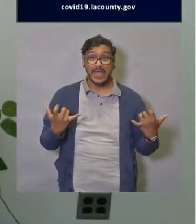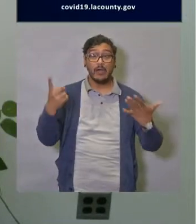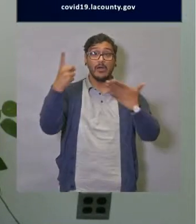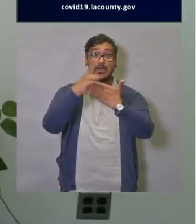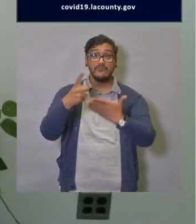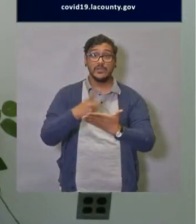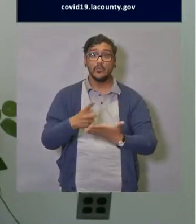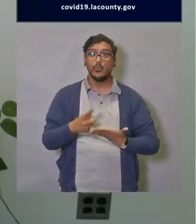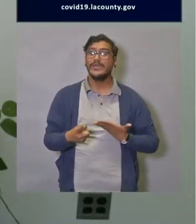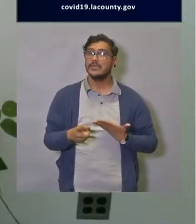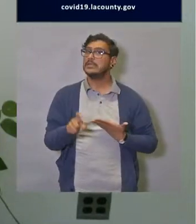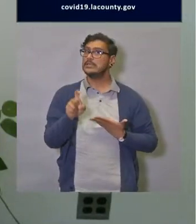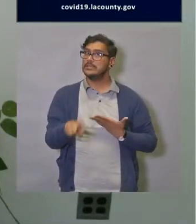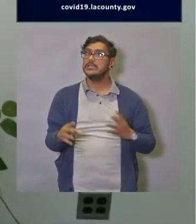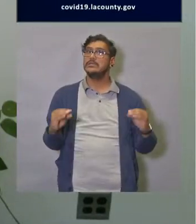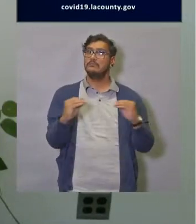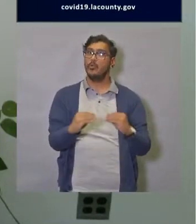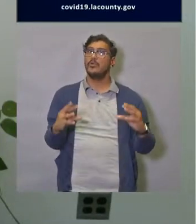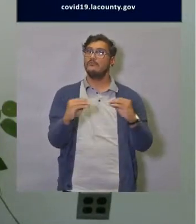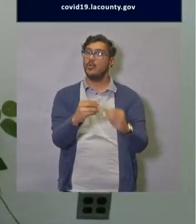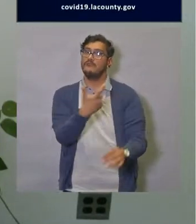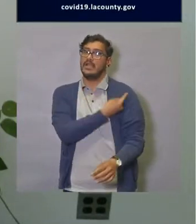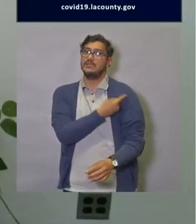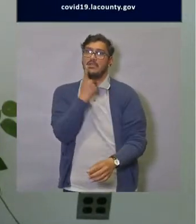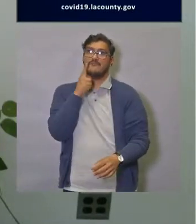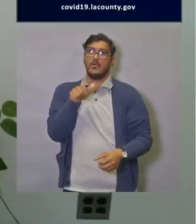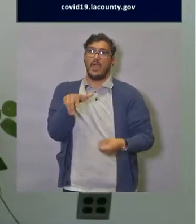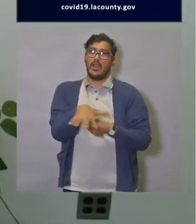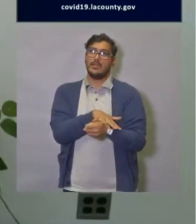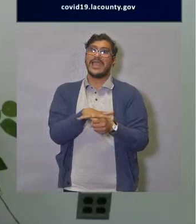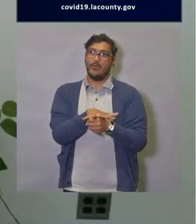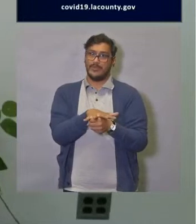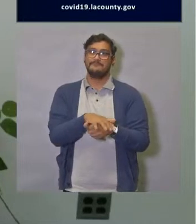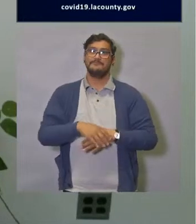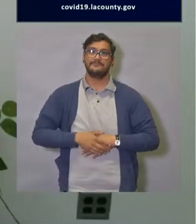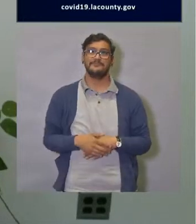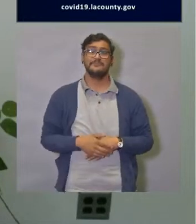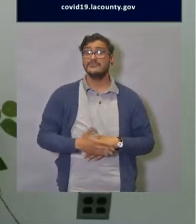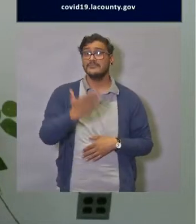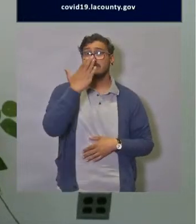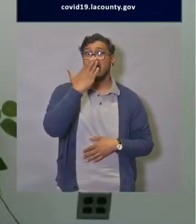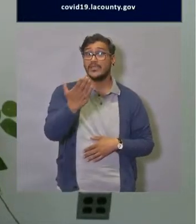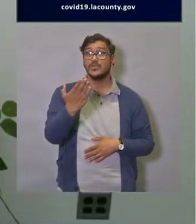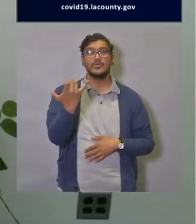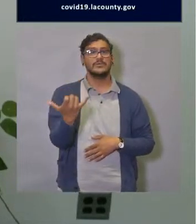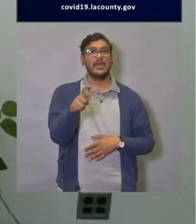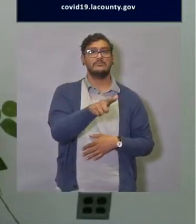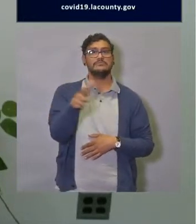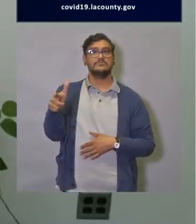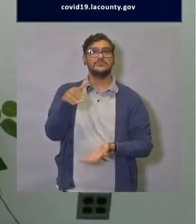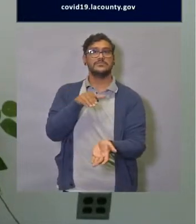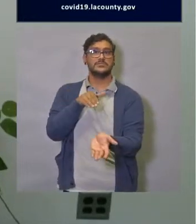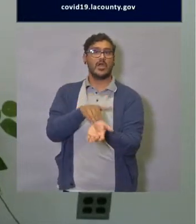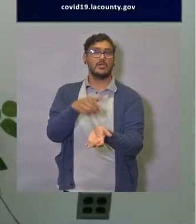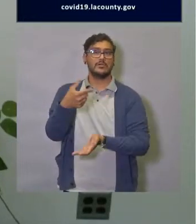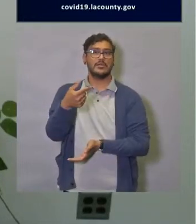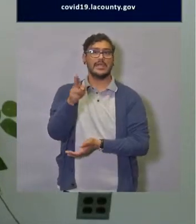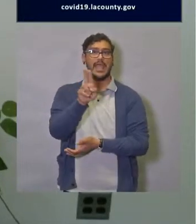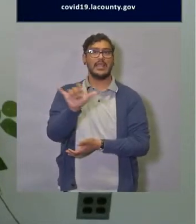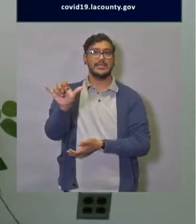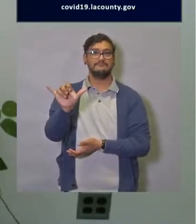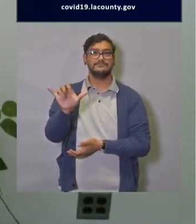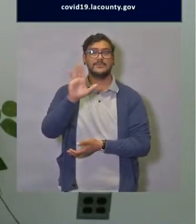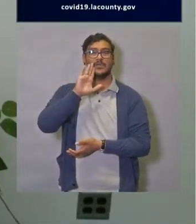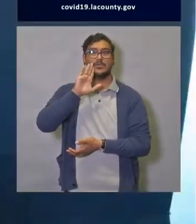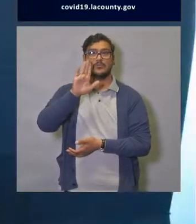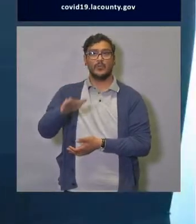ought to be able to get more vaccines here in LA County and across the state. Thank you. And now Dr. Christina Galley will provide